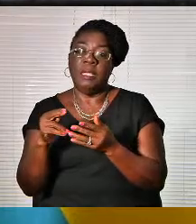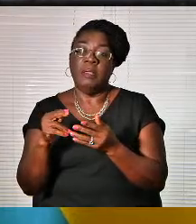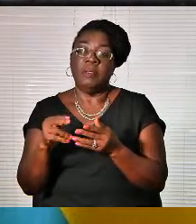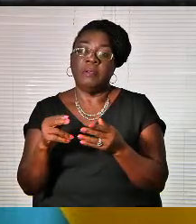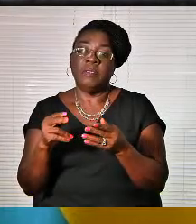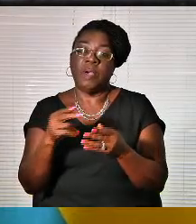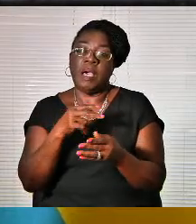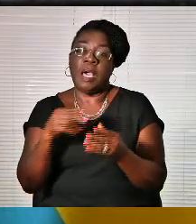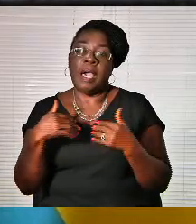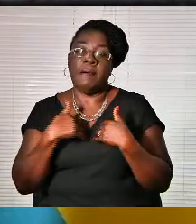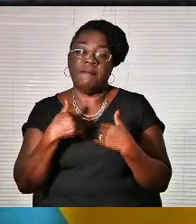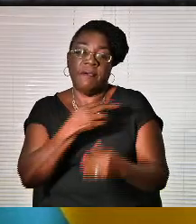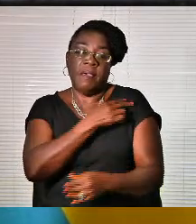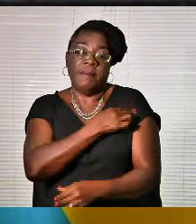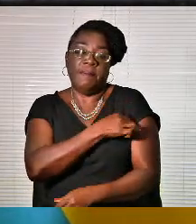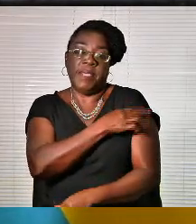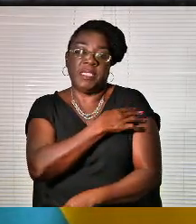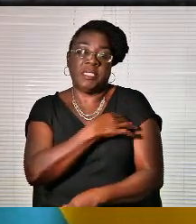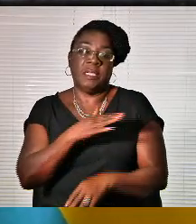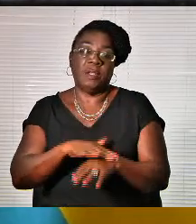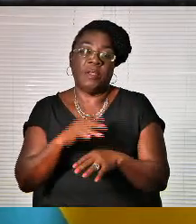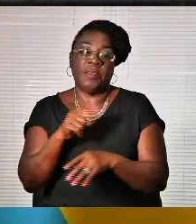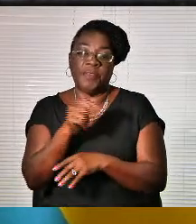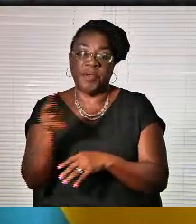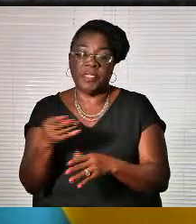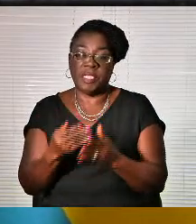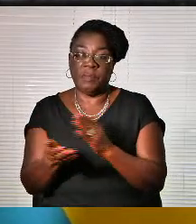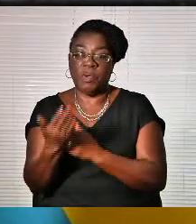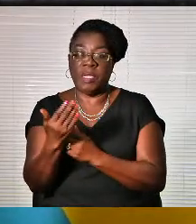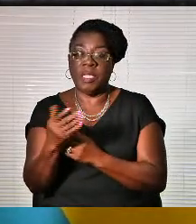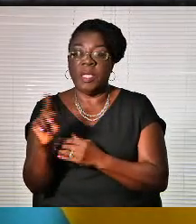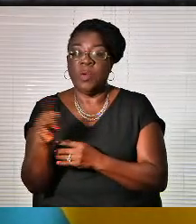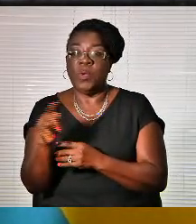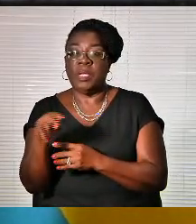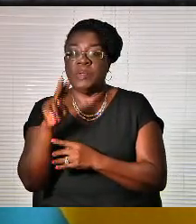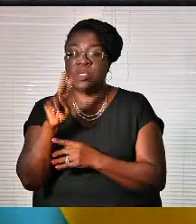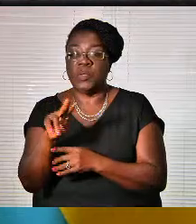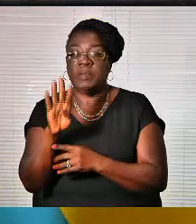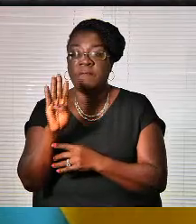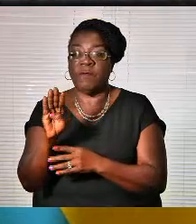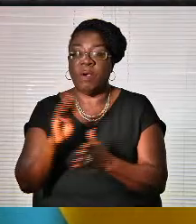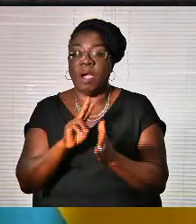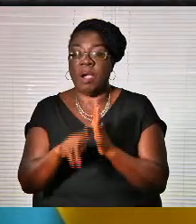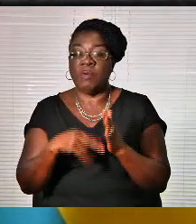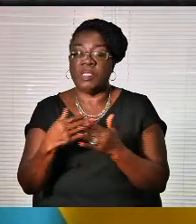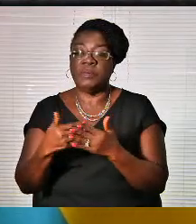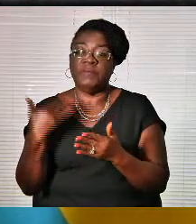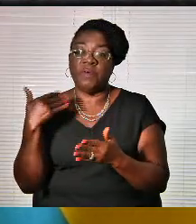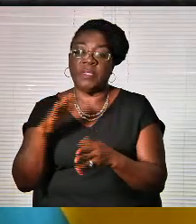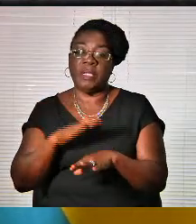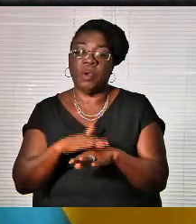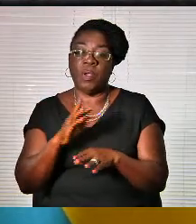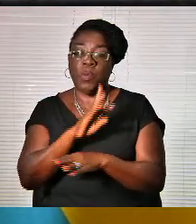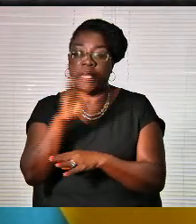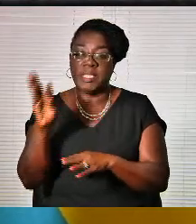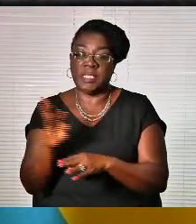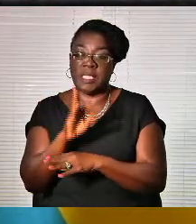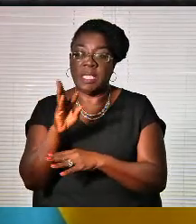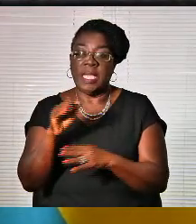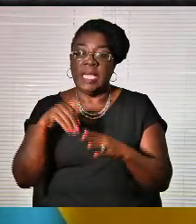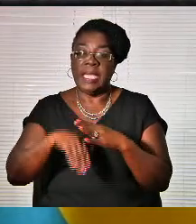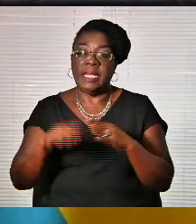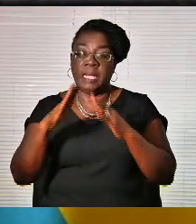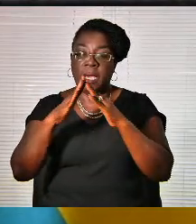are referring to, the paper came out on Thursday morning, but it was 24 hours before that, on Wednesday, in the House of